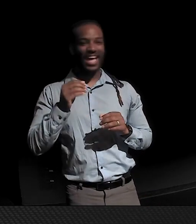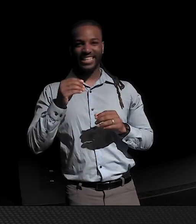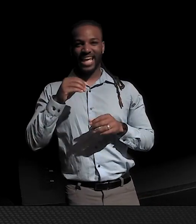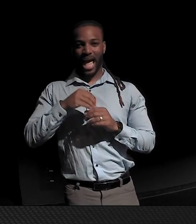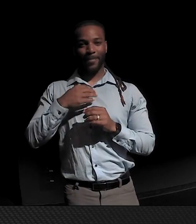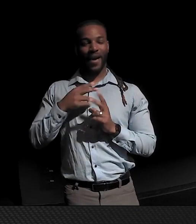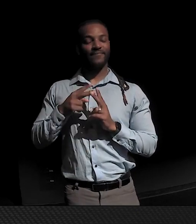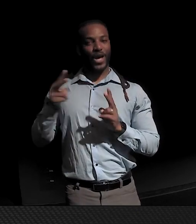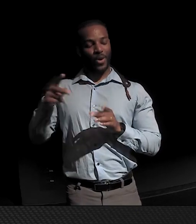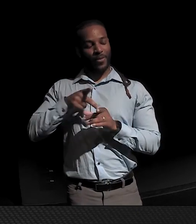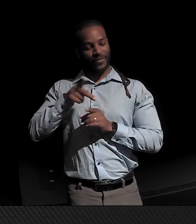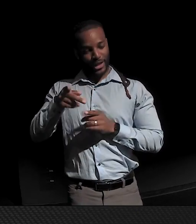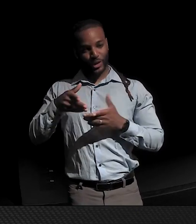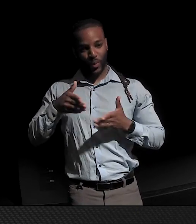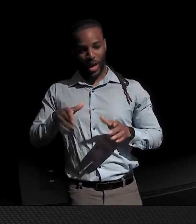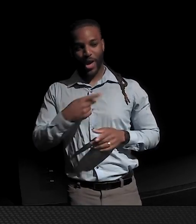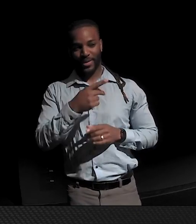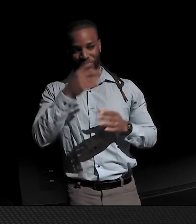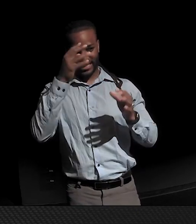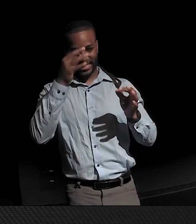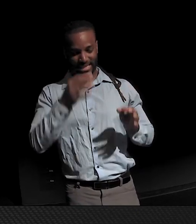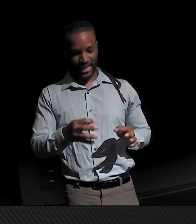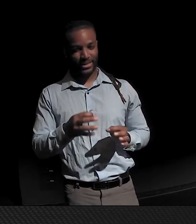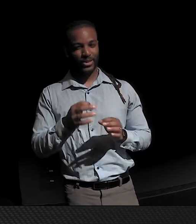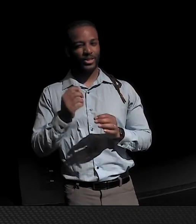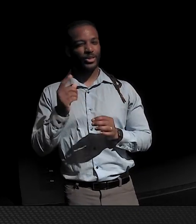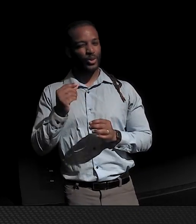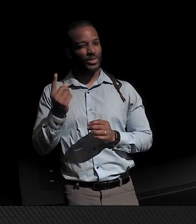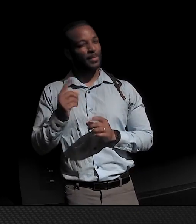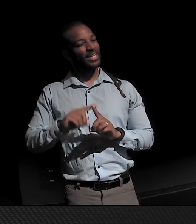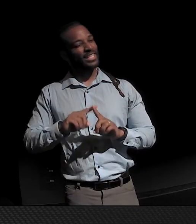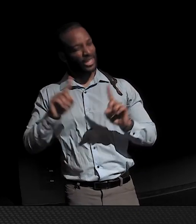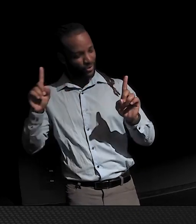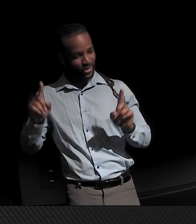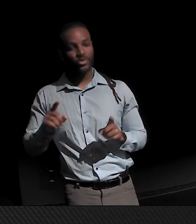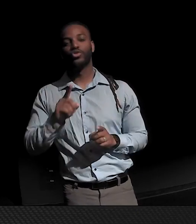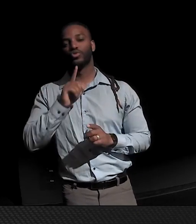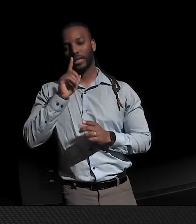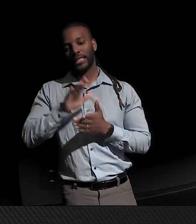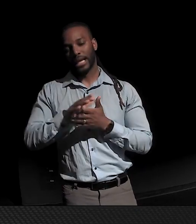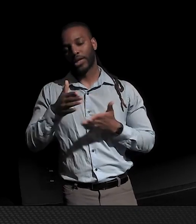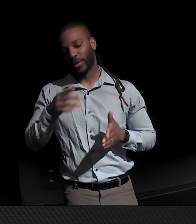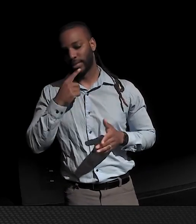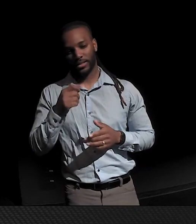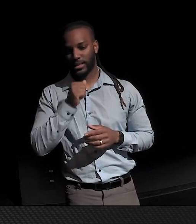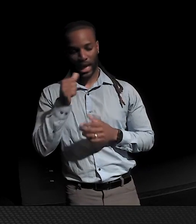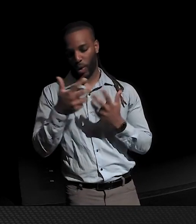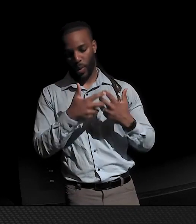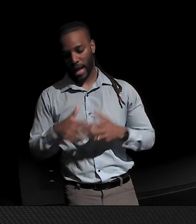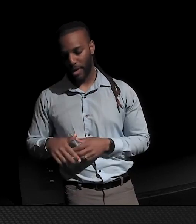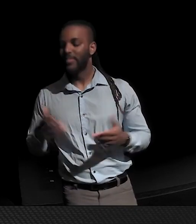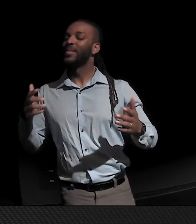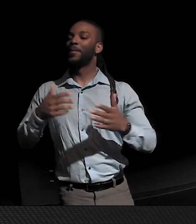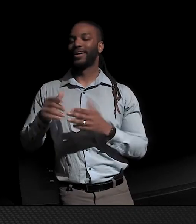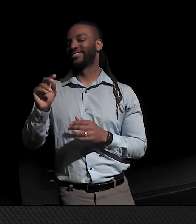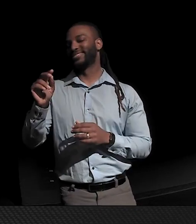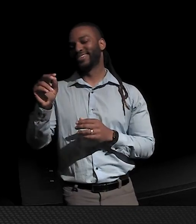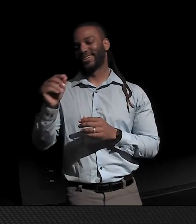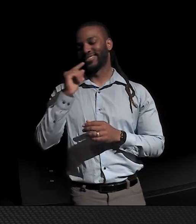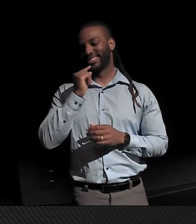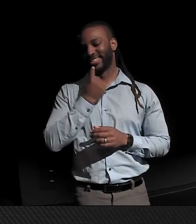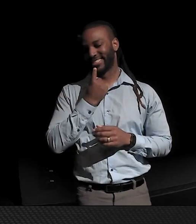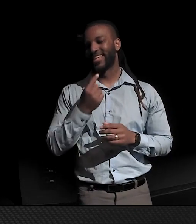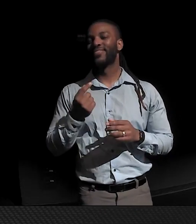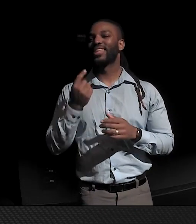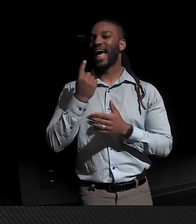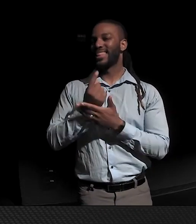in my very professional way, we decided to go a different direction, which is a really nice way of saying it just wasn't going to work out. But in all